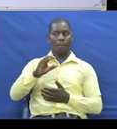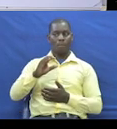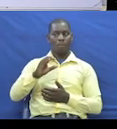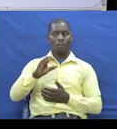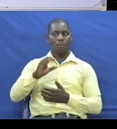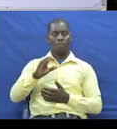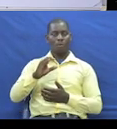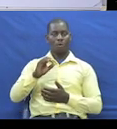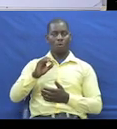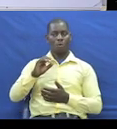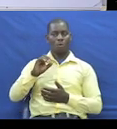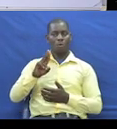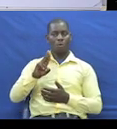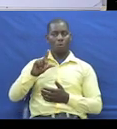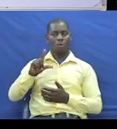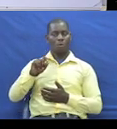coulomb.